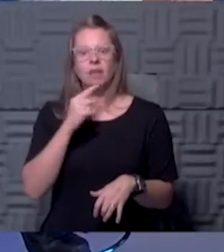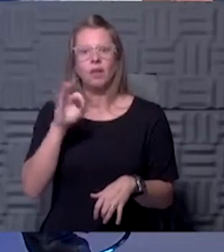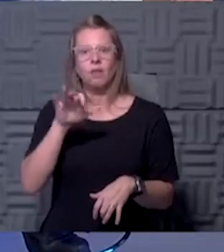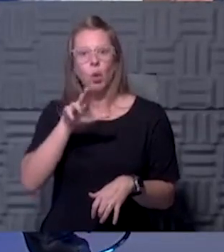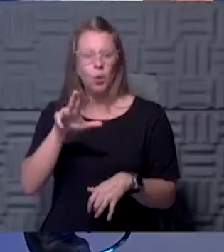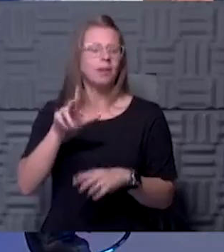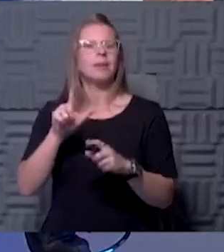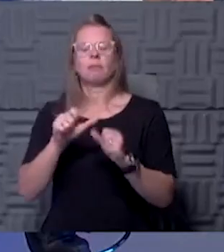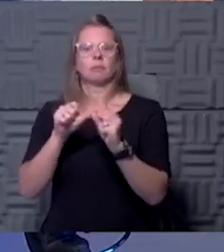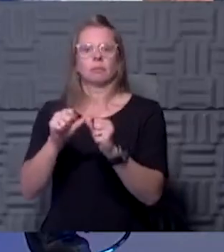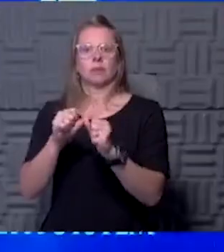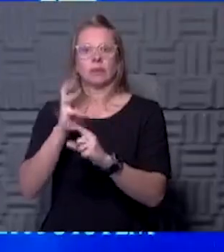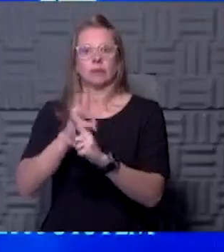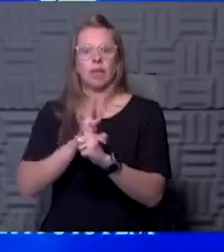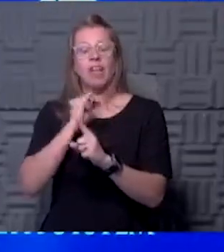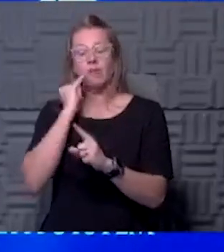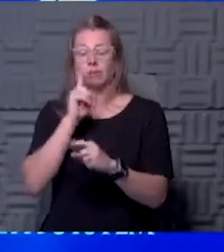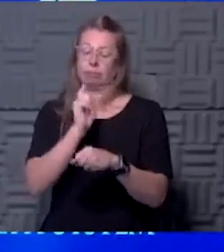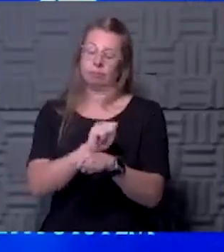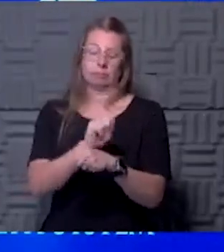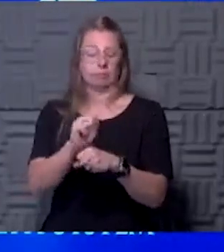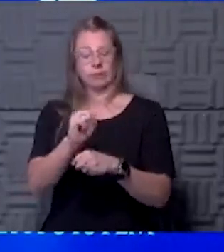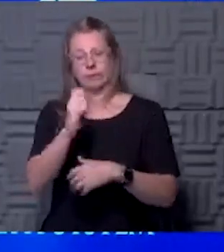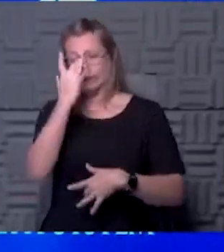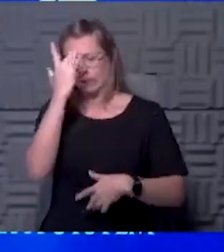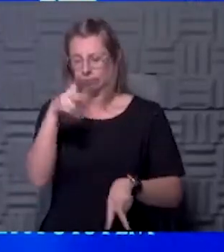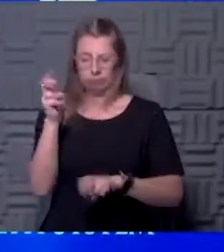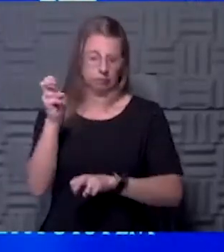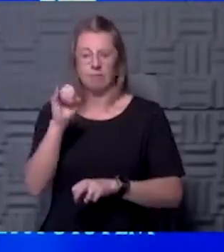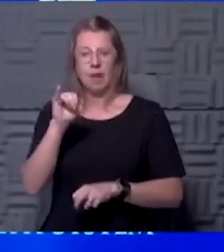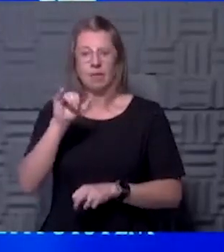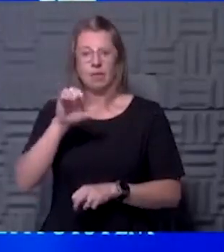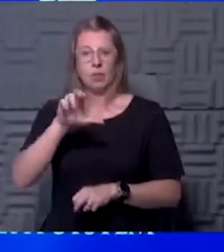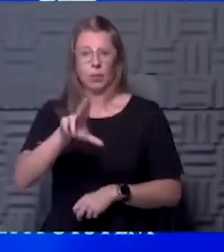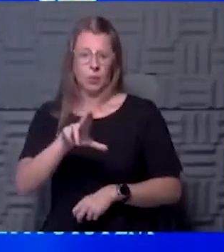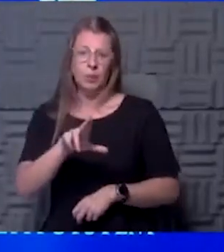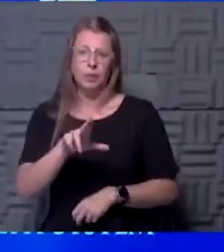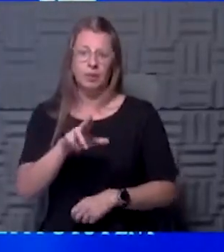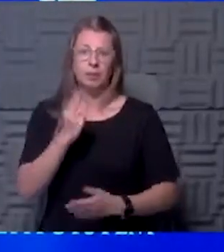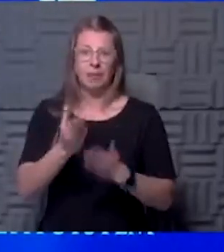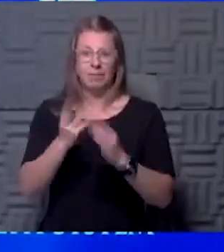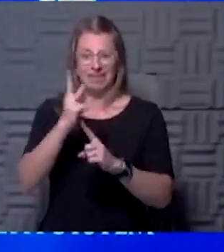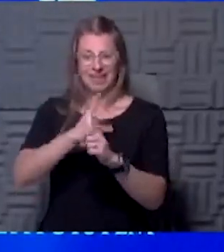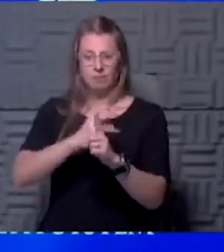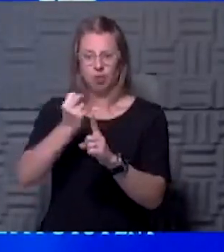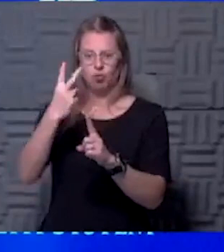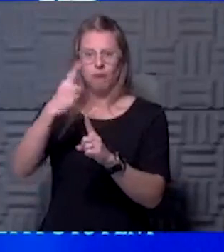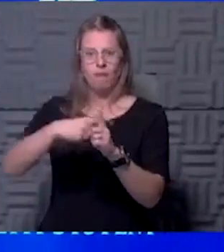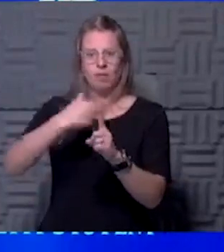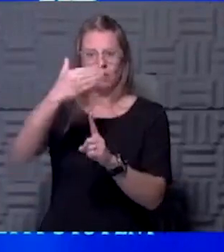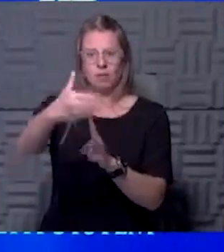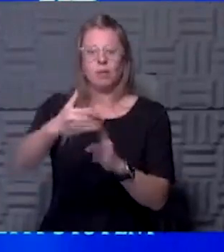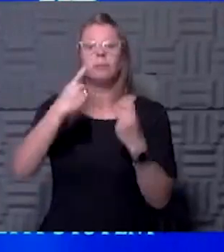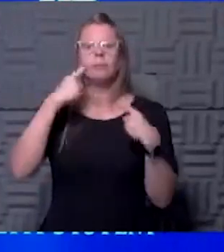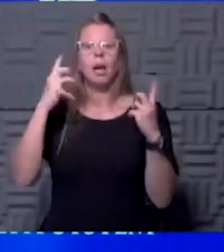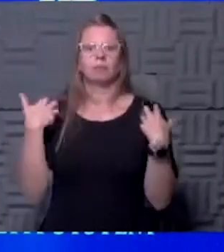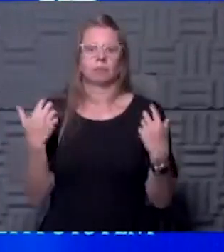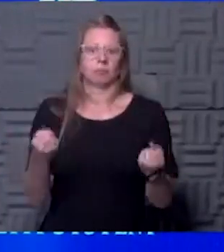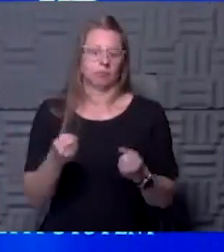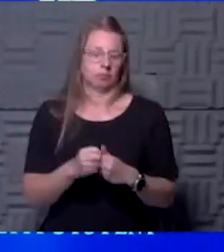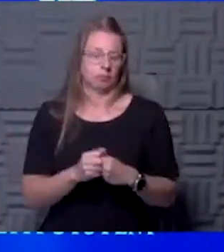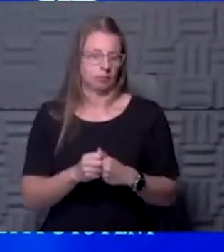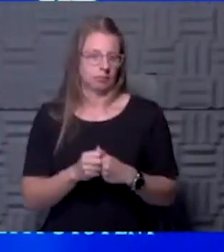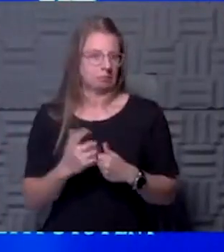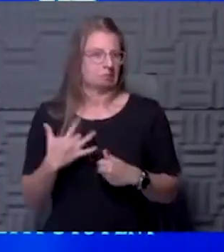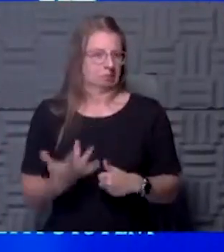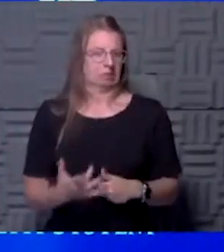months. And what we've said before is if you've been really sick and you've been in the ICU, Yes. you may be 6 to 12-month recovery. This is not uncommon for critical